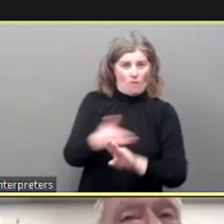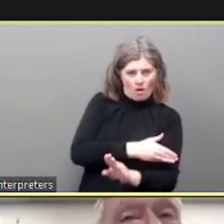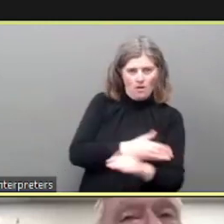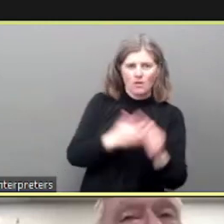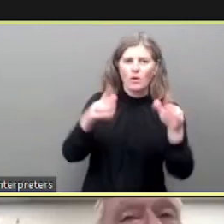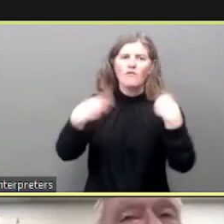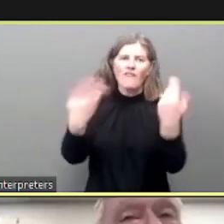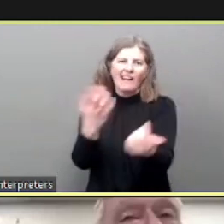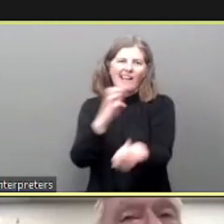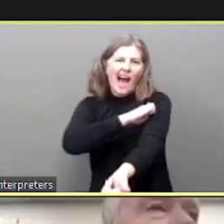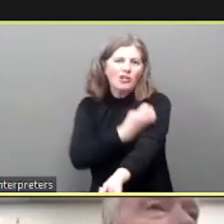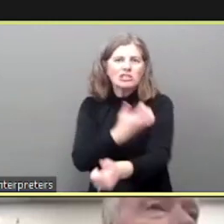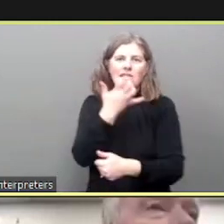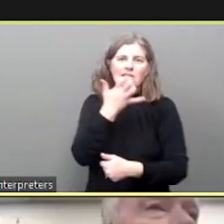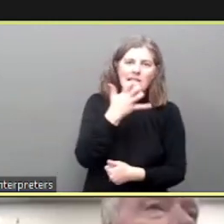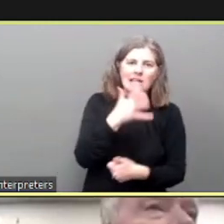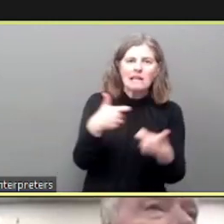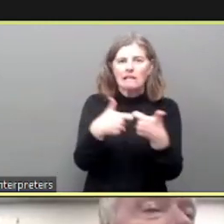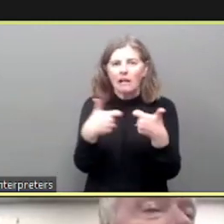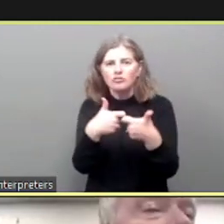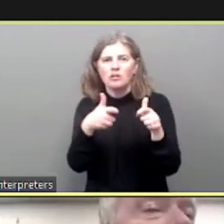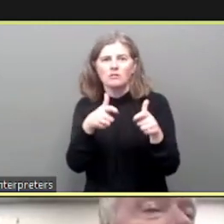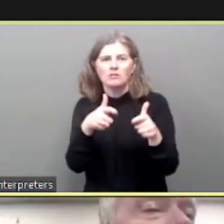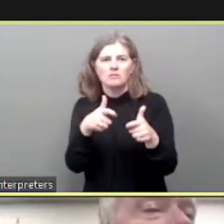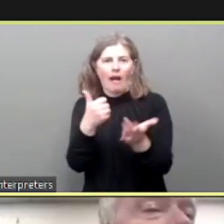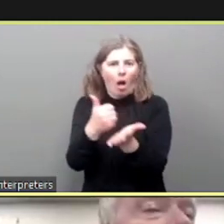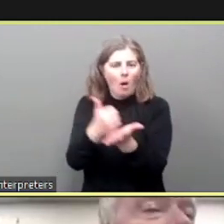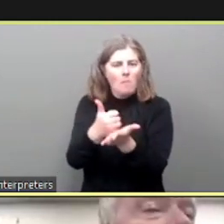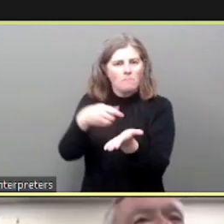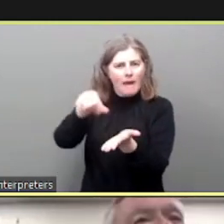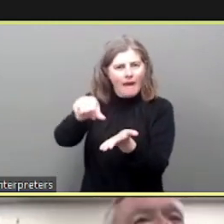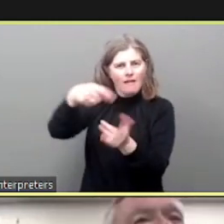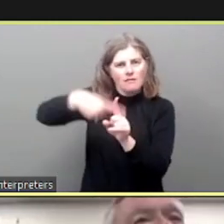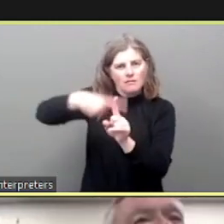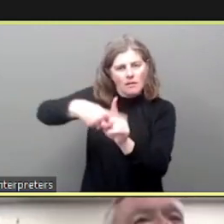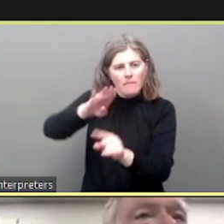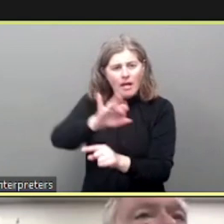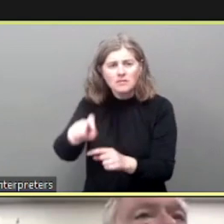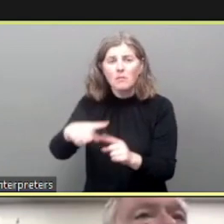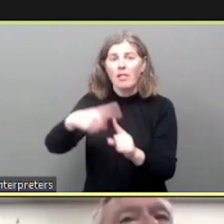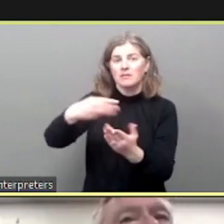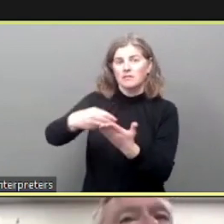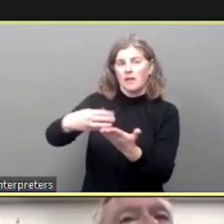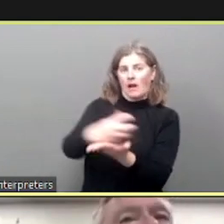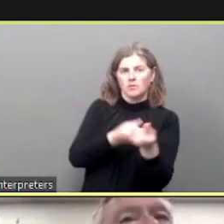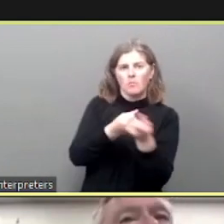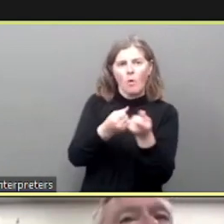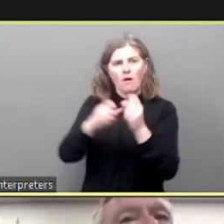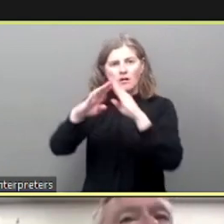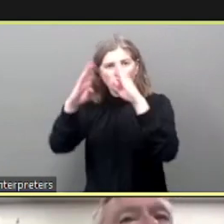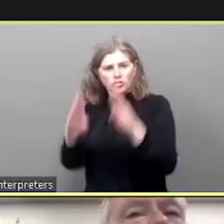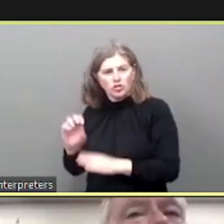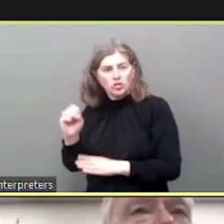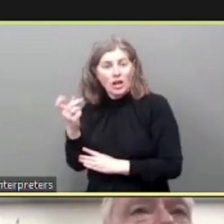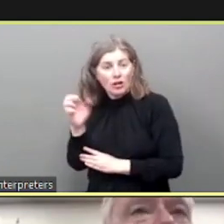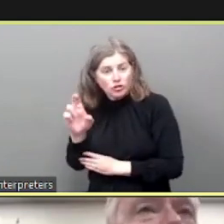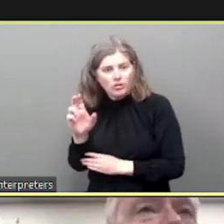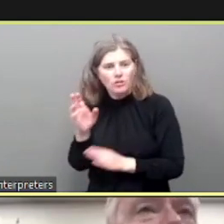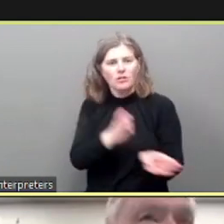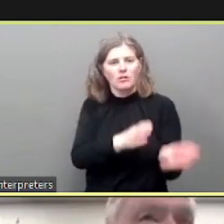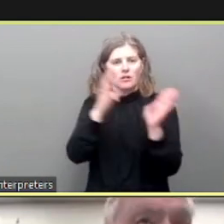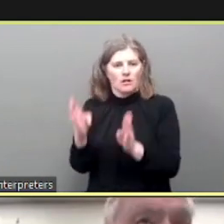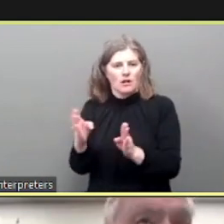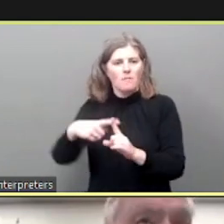energy assistance, heating and cooling, and even income support and shelter when needed, and also